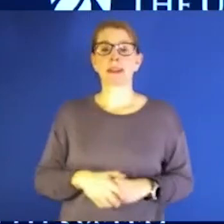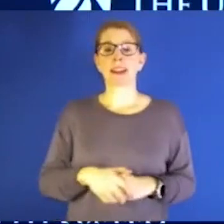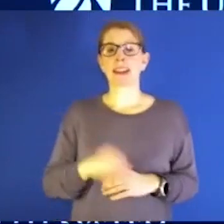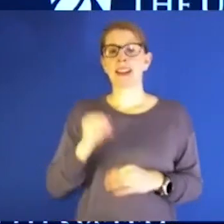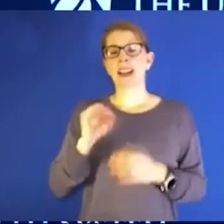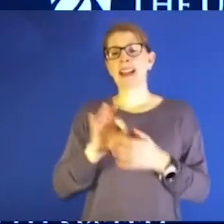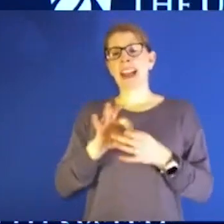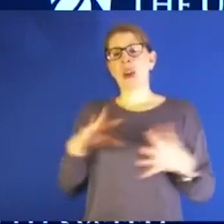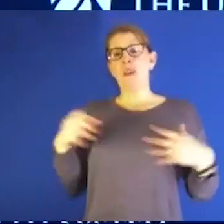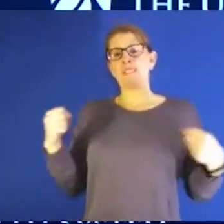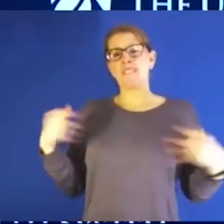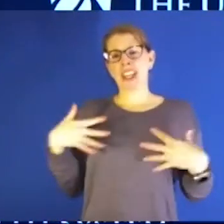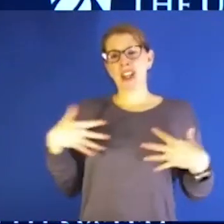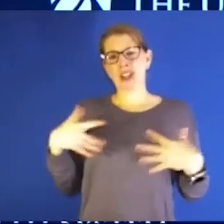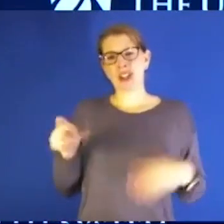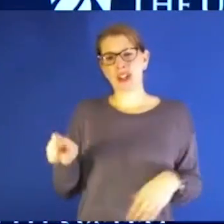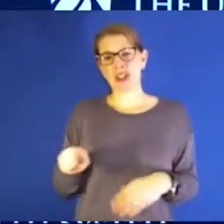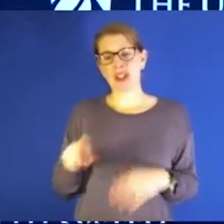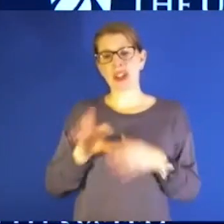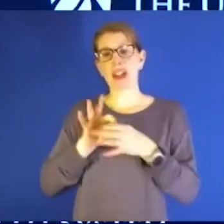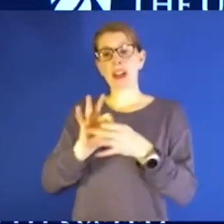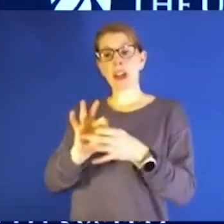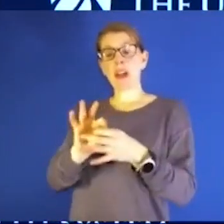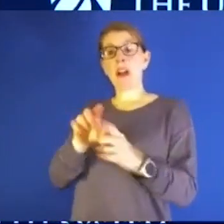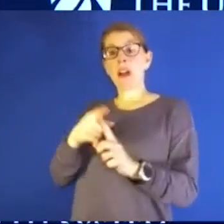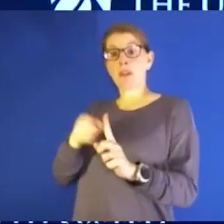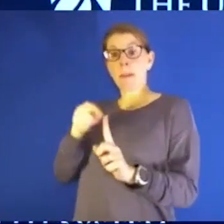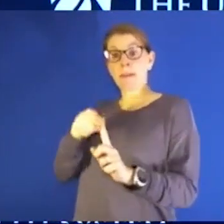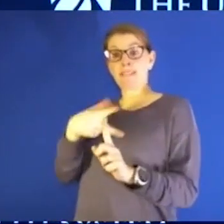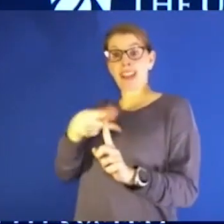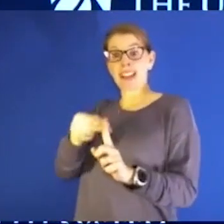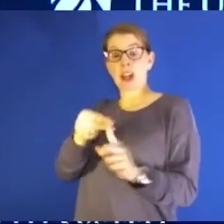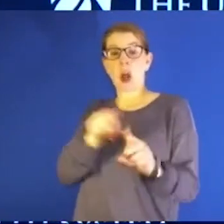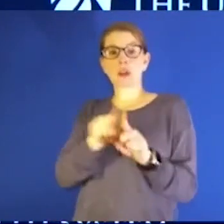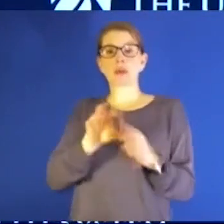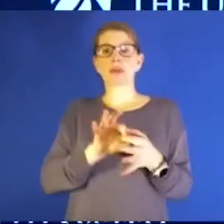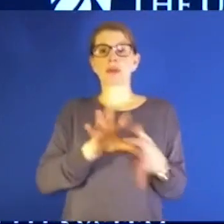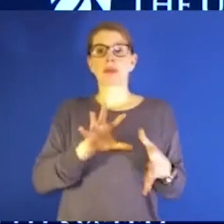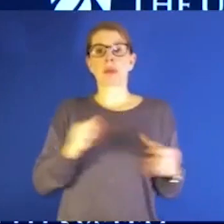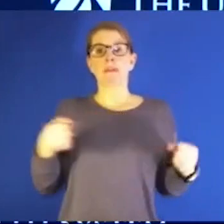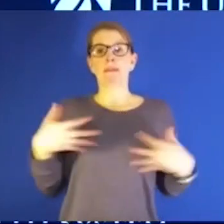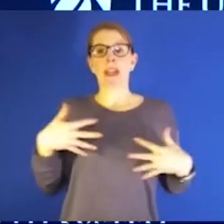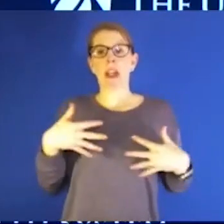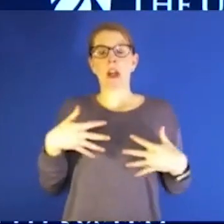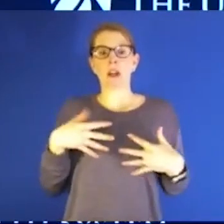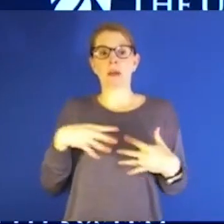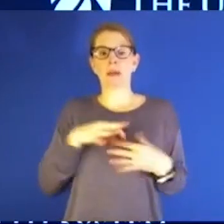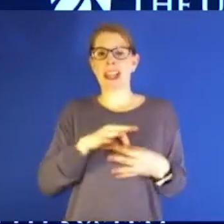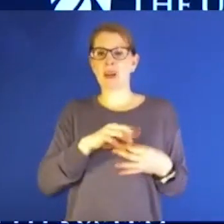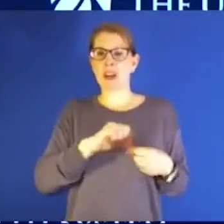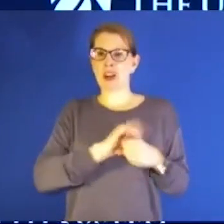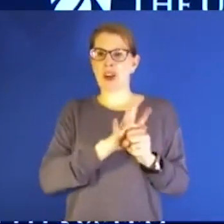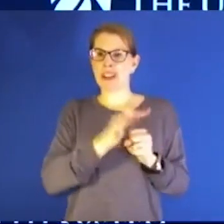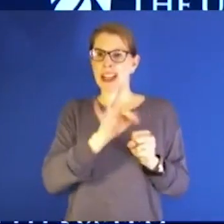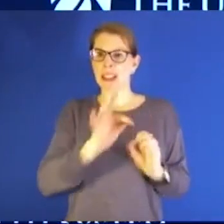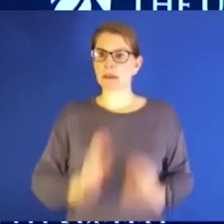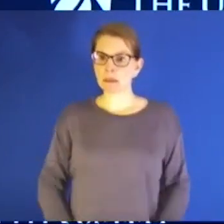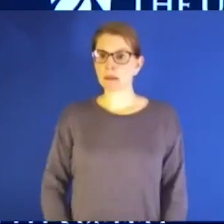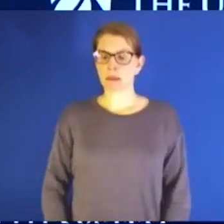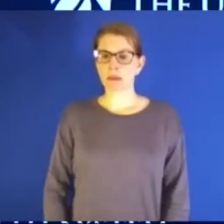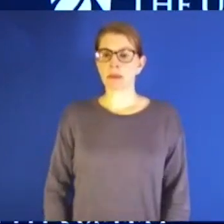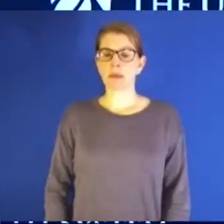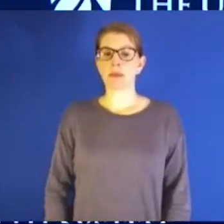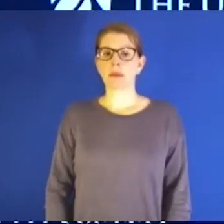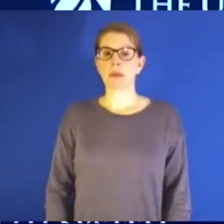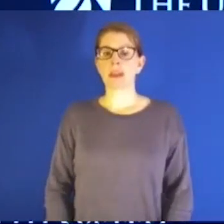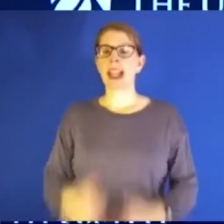fear around vaccine, we can also let go of some of our fear around COVID-19. And that's what really helps people get